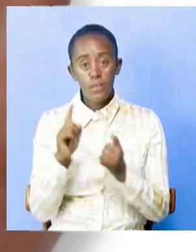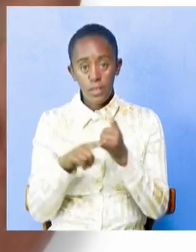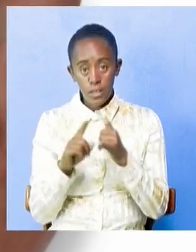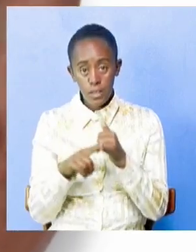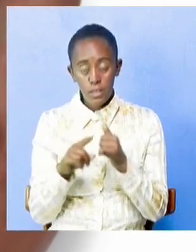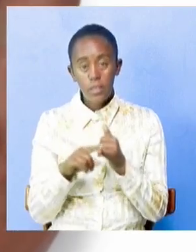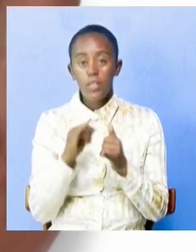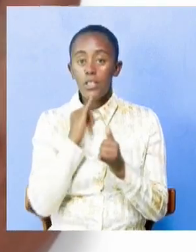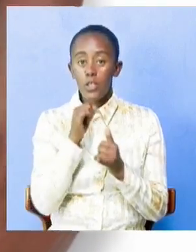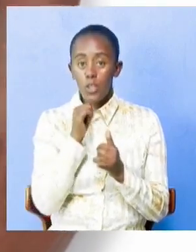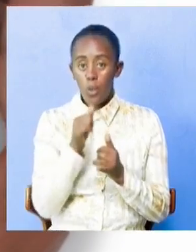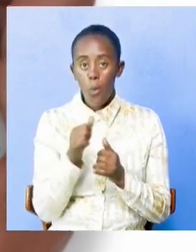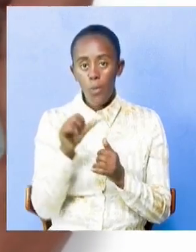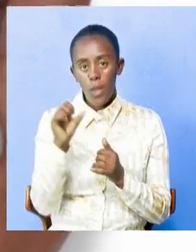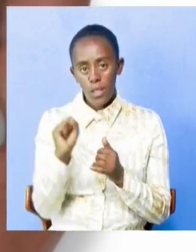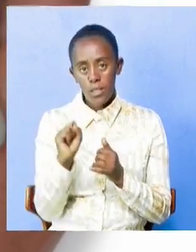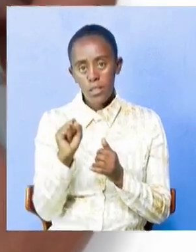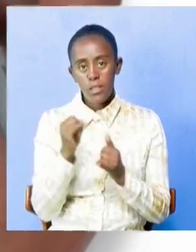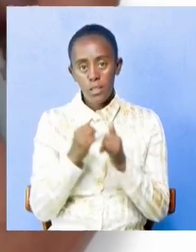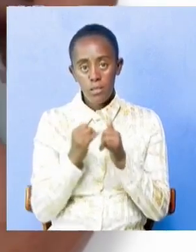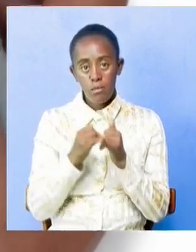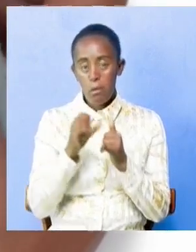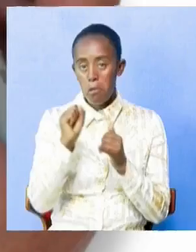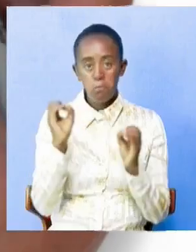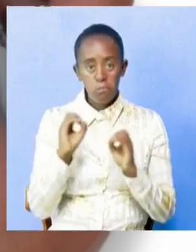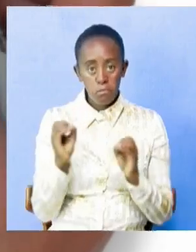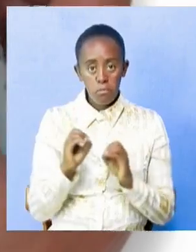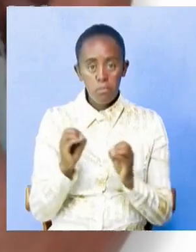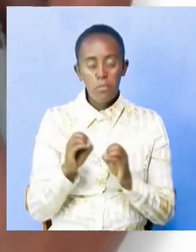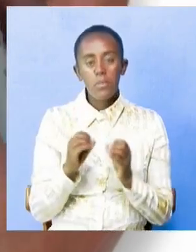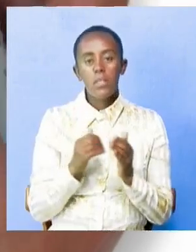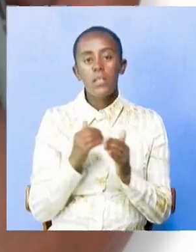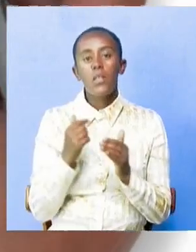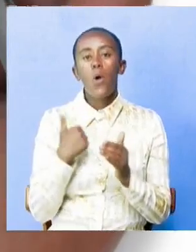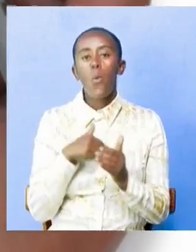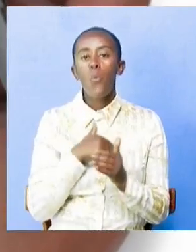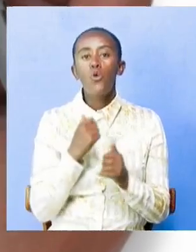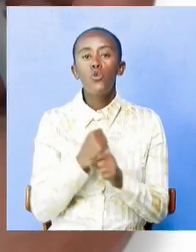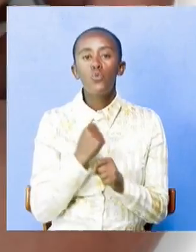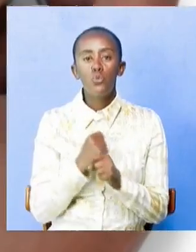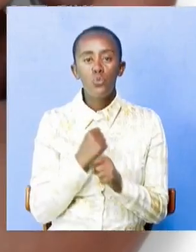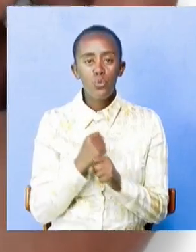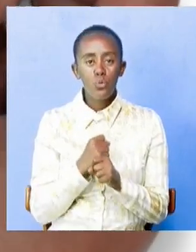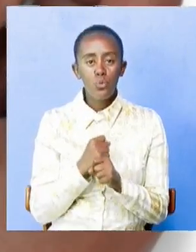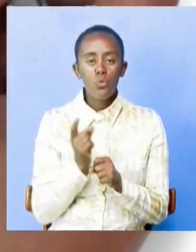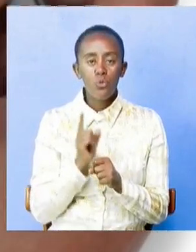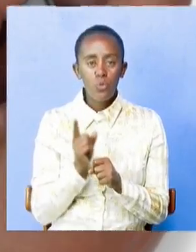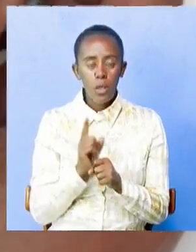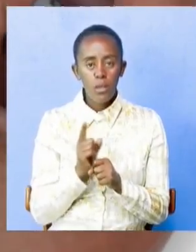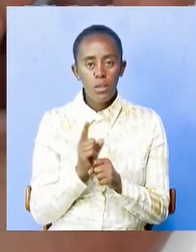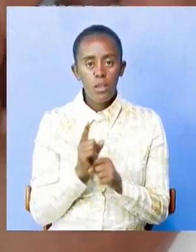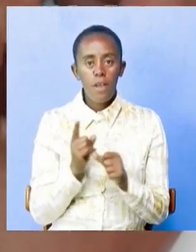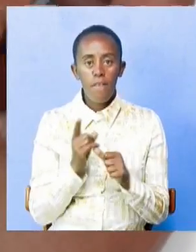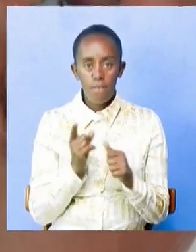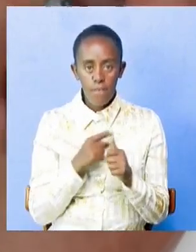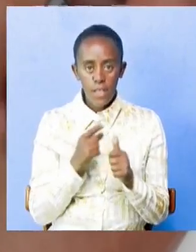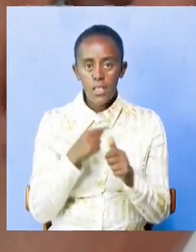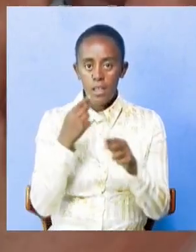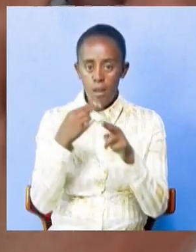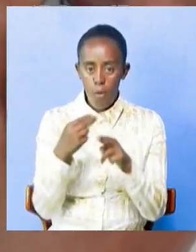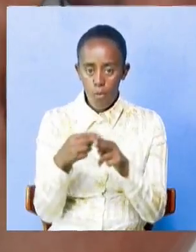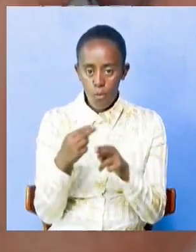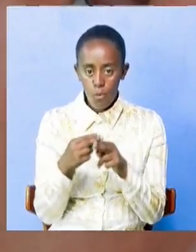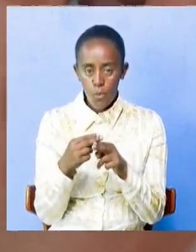is not S, if the ending is not S, and then we do what? First noun,